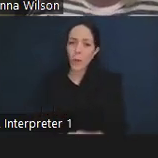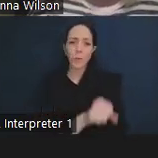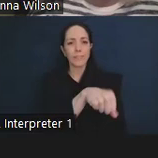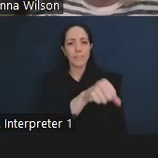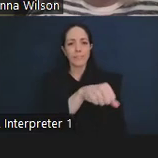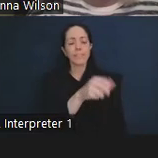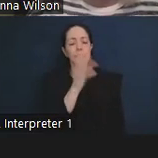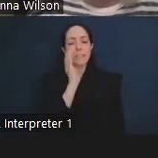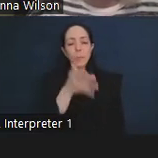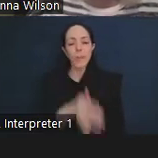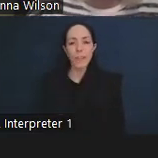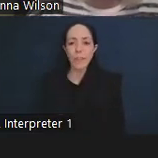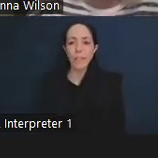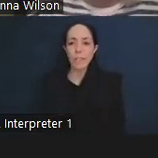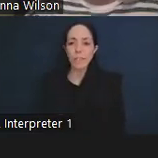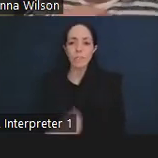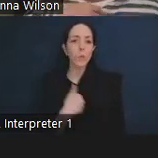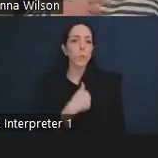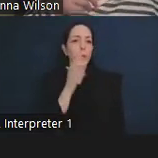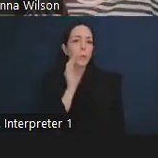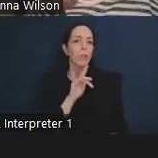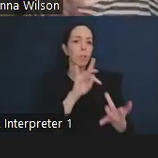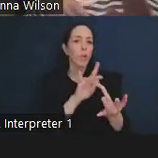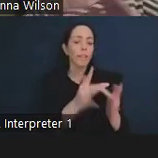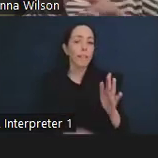Absolutely. Okay. So we'll reach out again.